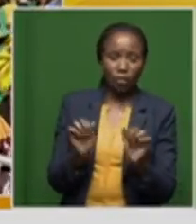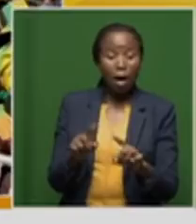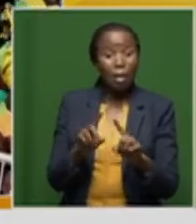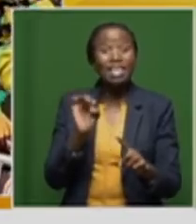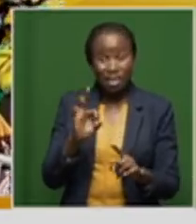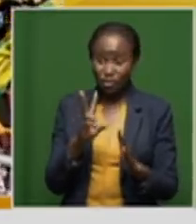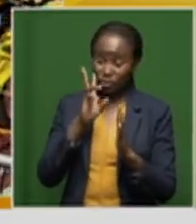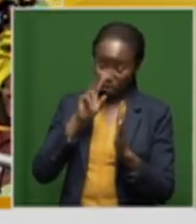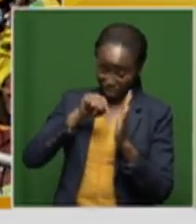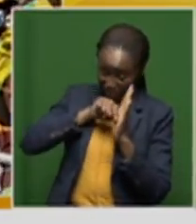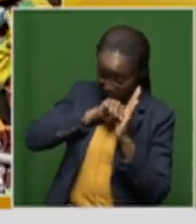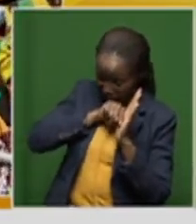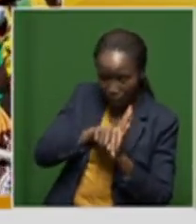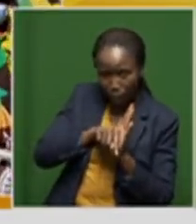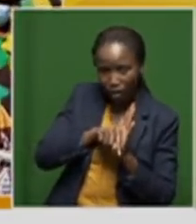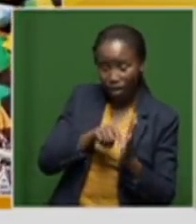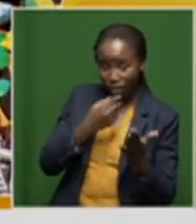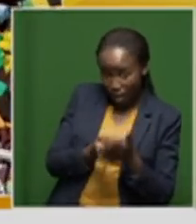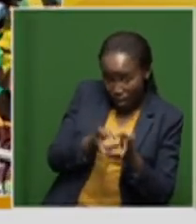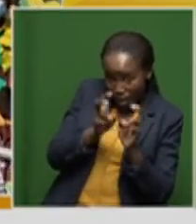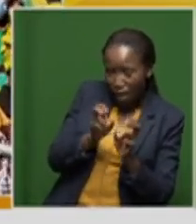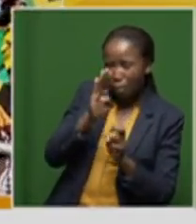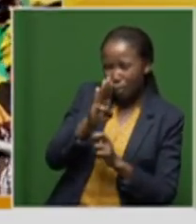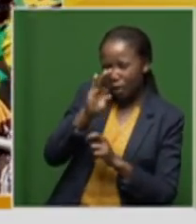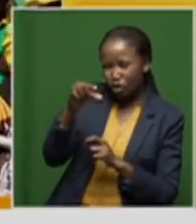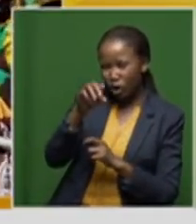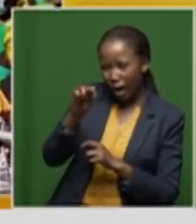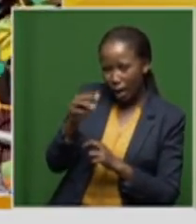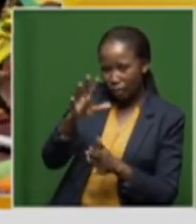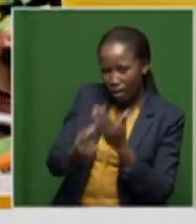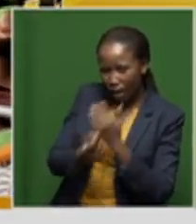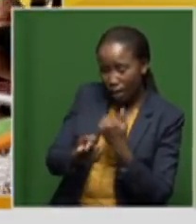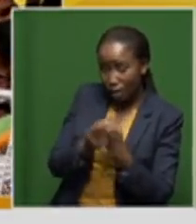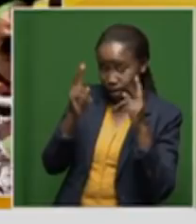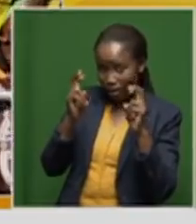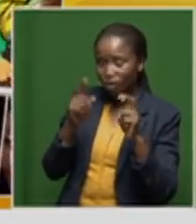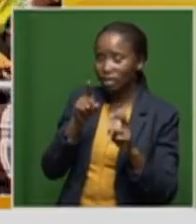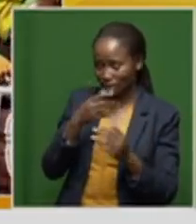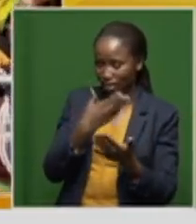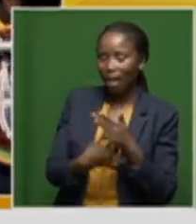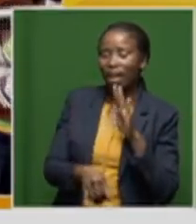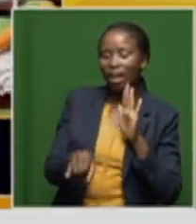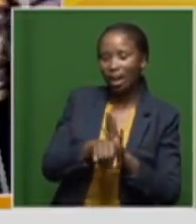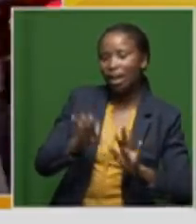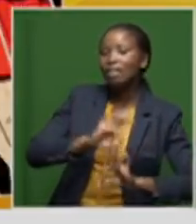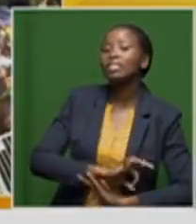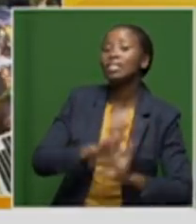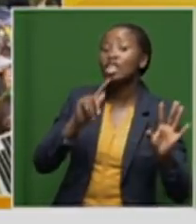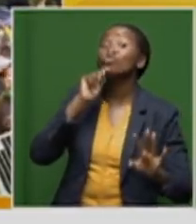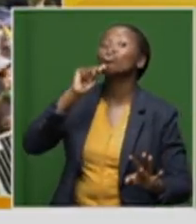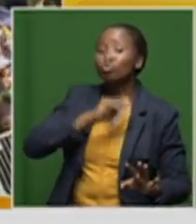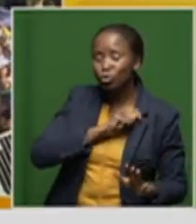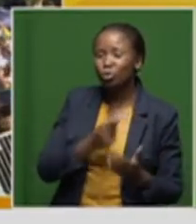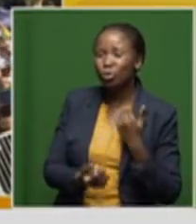in and observe the BGMs that are currently being conducted, it will basically give you a true